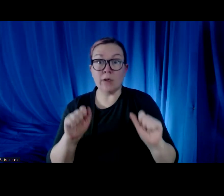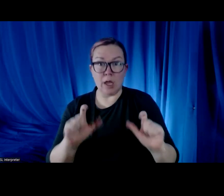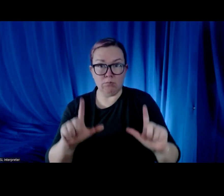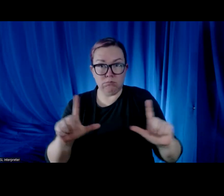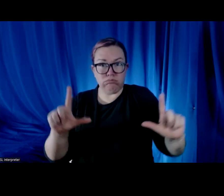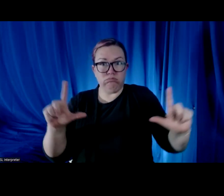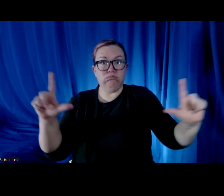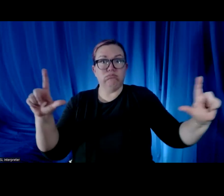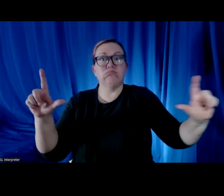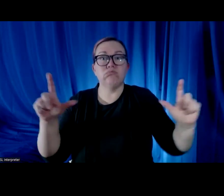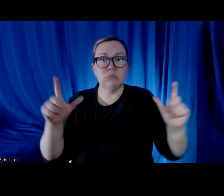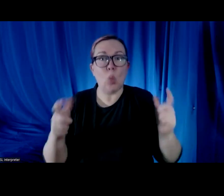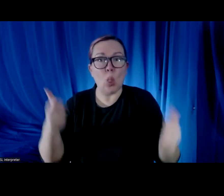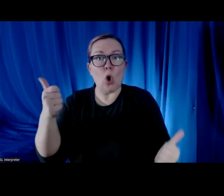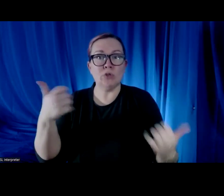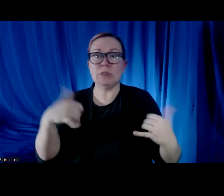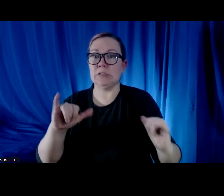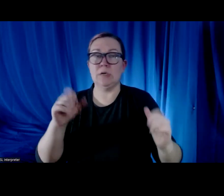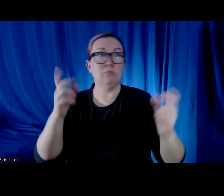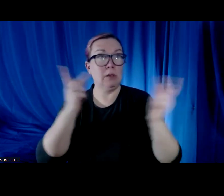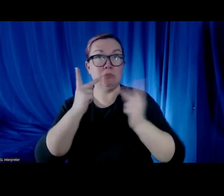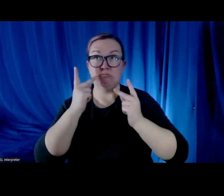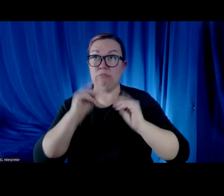scale, and still read very successfully.